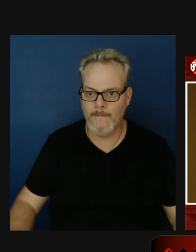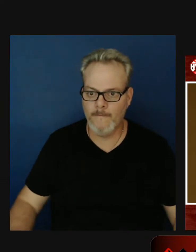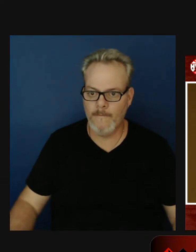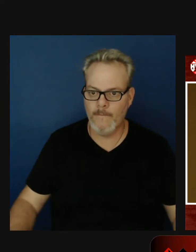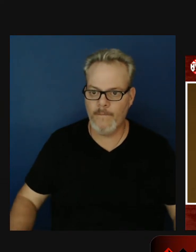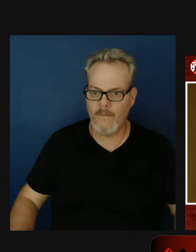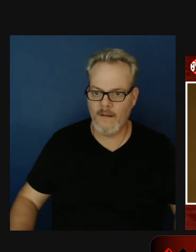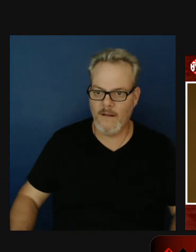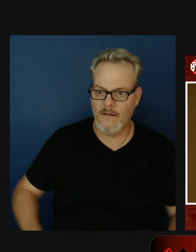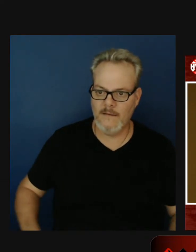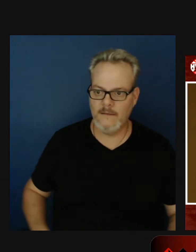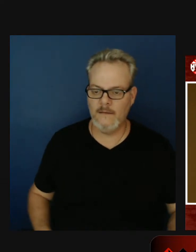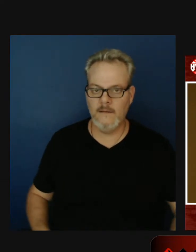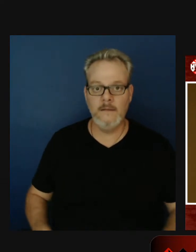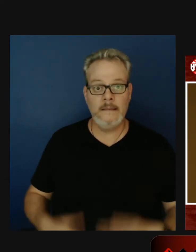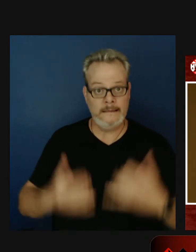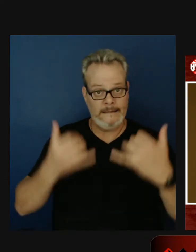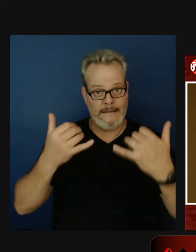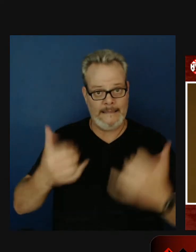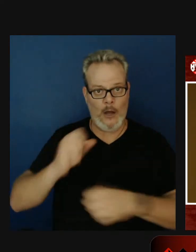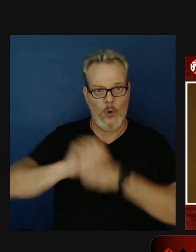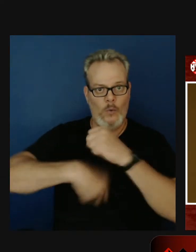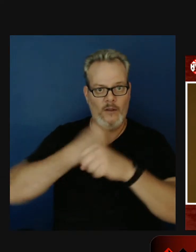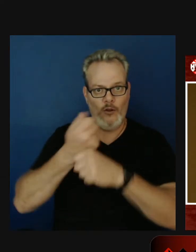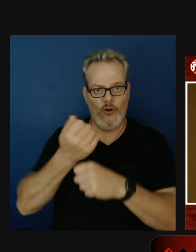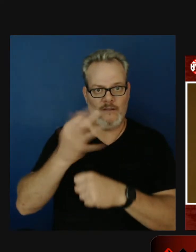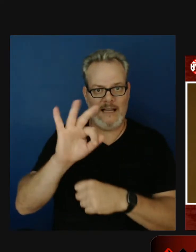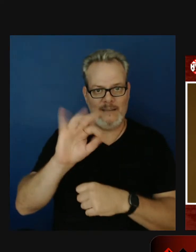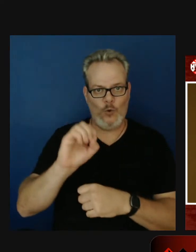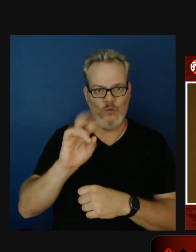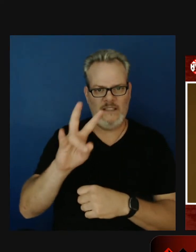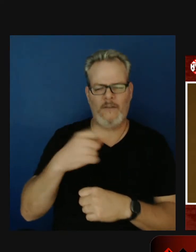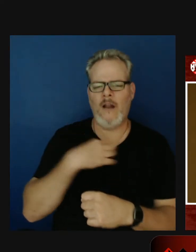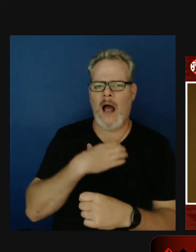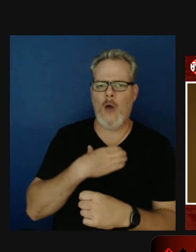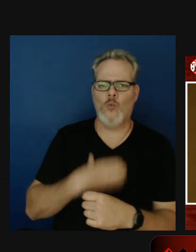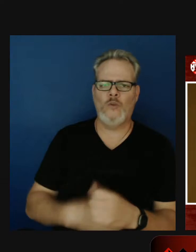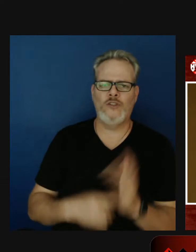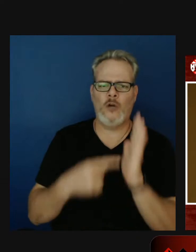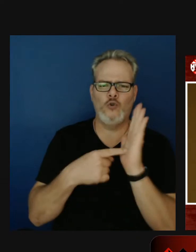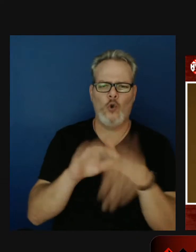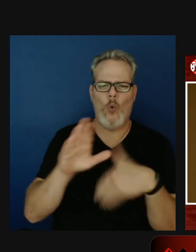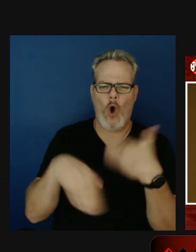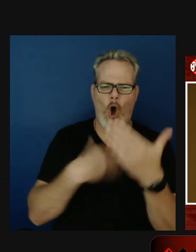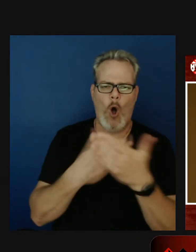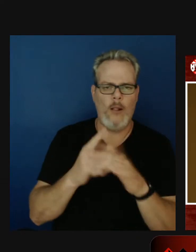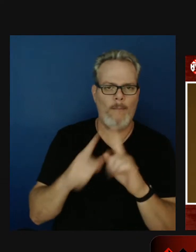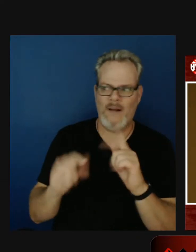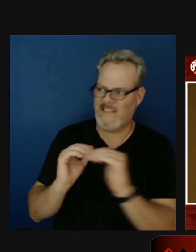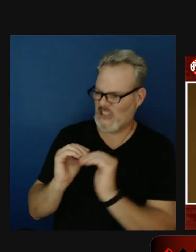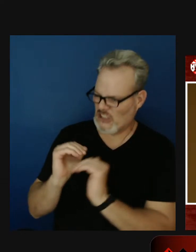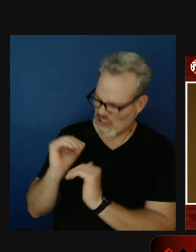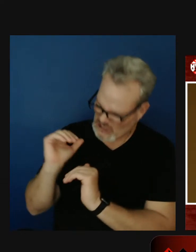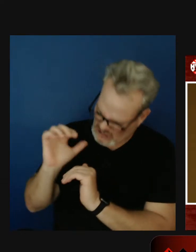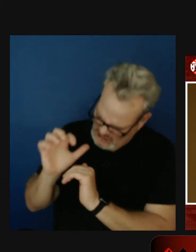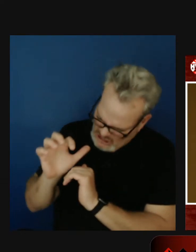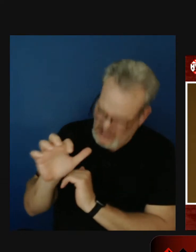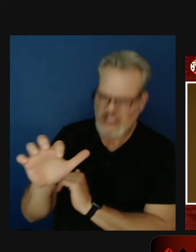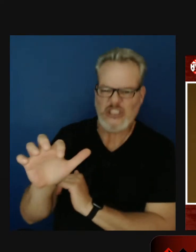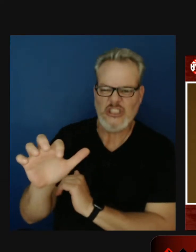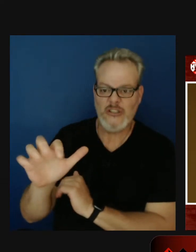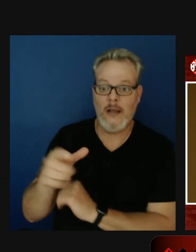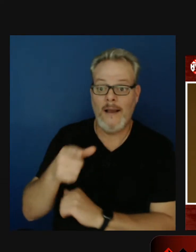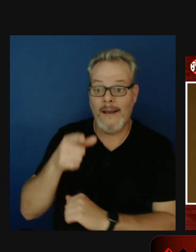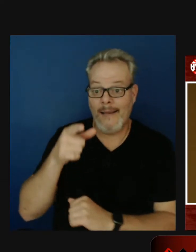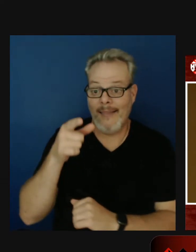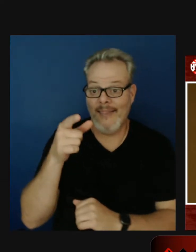time. We're now up to 1907 with some of our mappings. And I wish I could show every map, but there's just too many. This one is down near Kapapala,